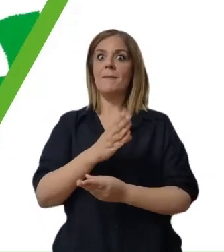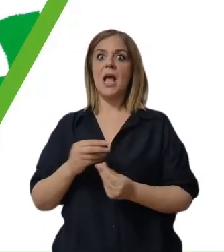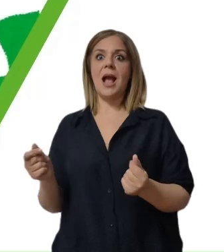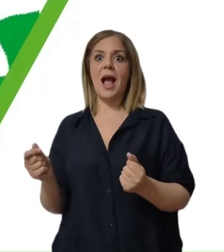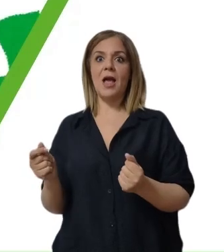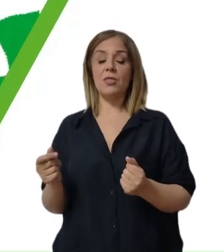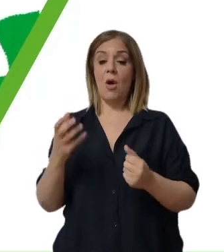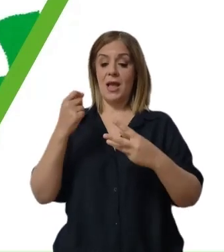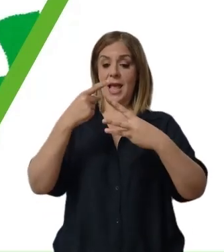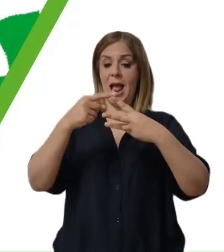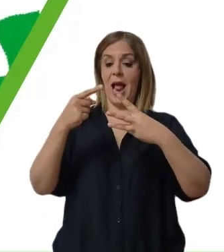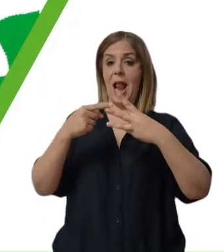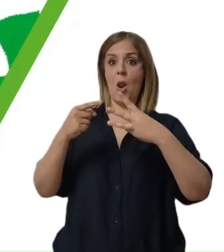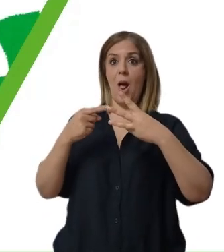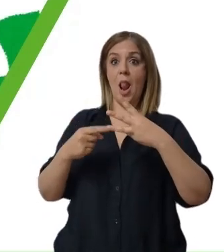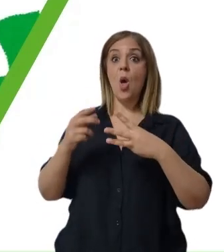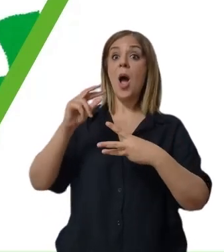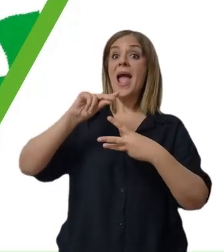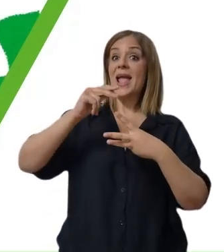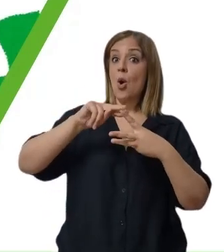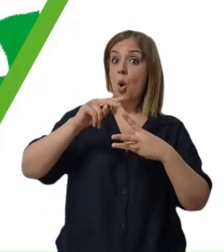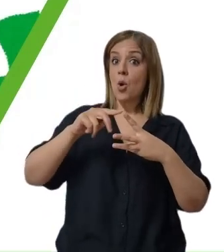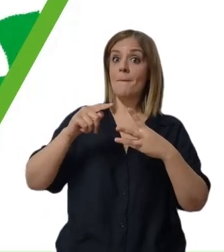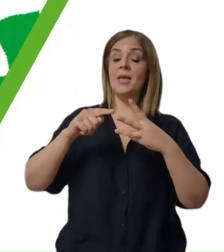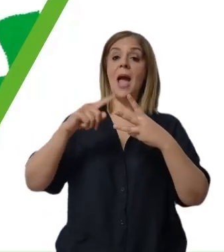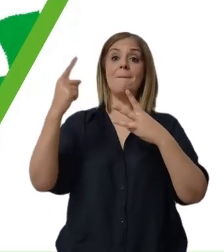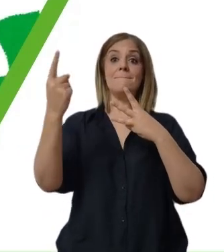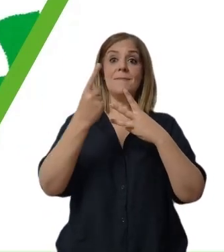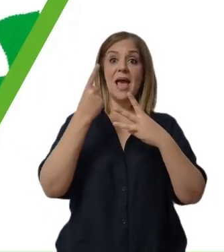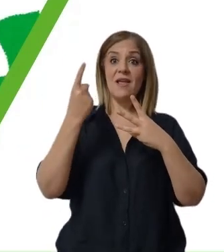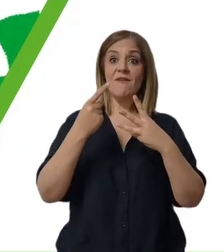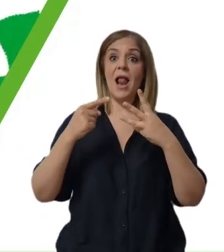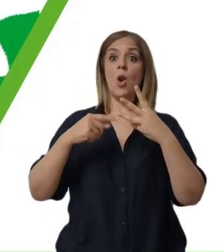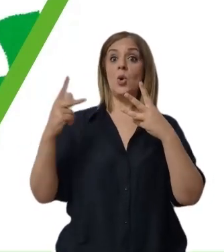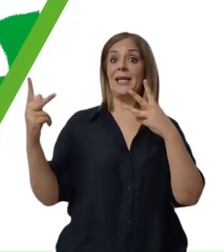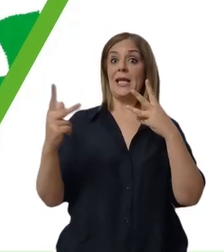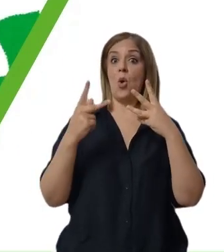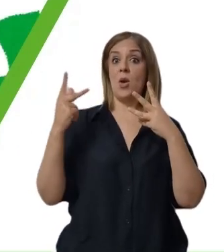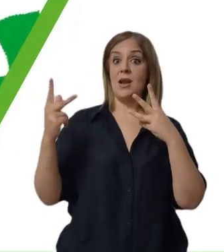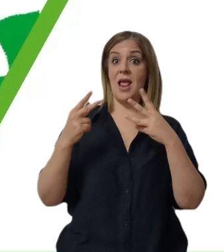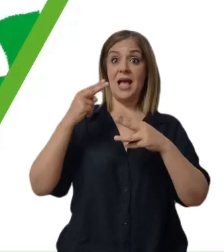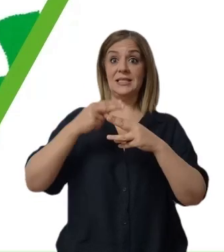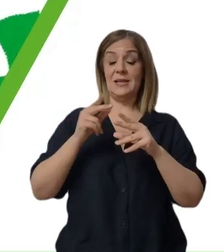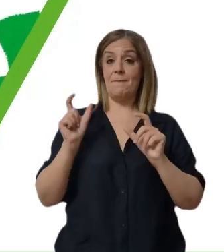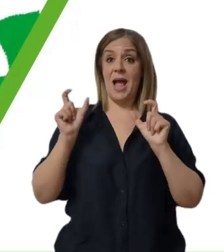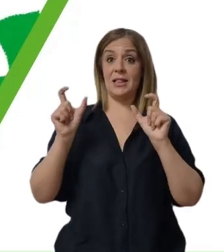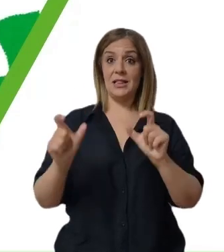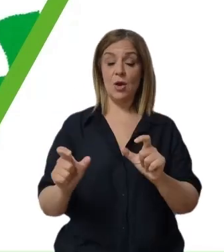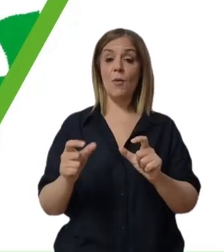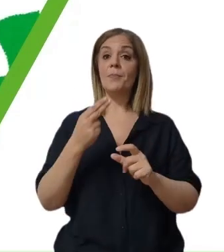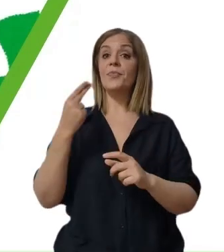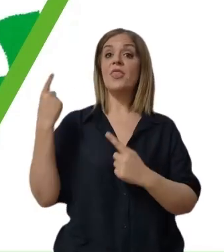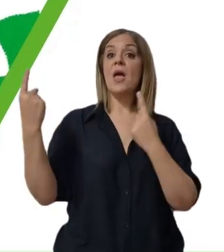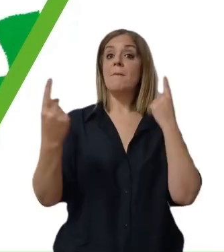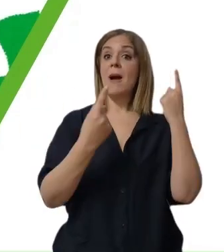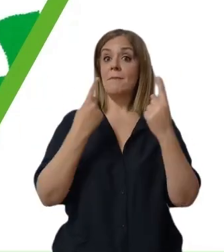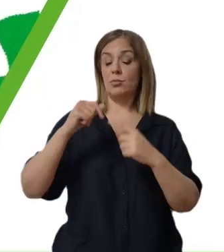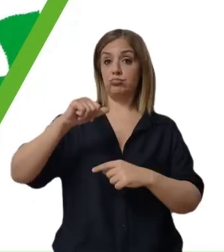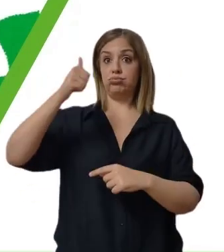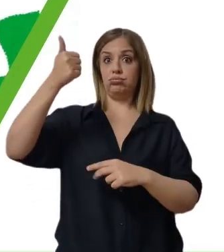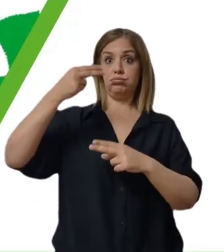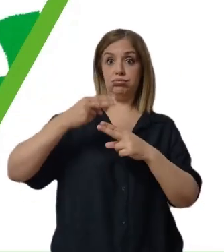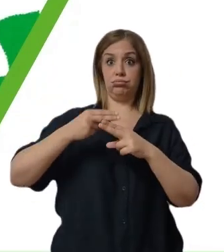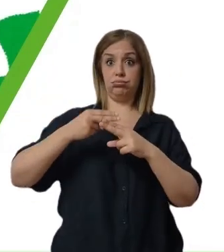three pillars: the economy, environment, and society. About the environment, the number one